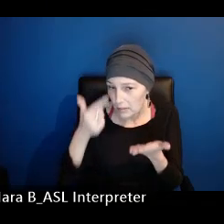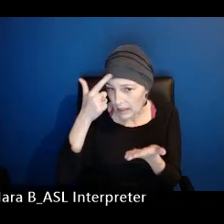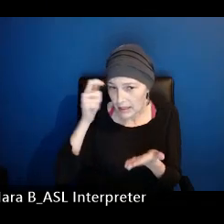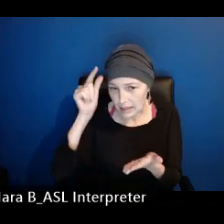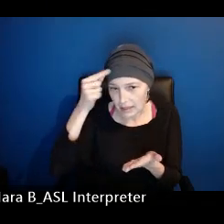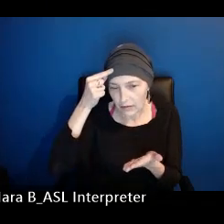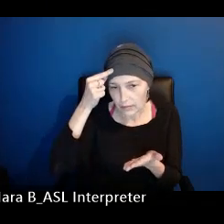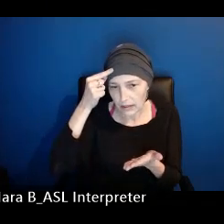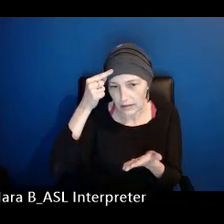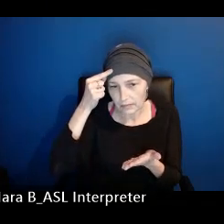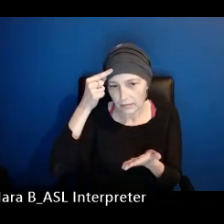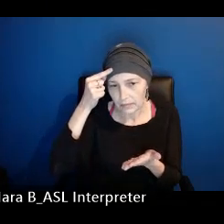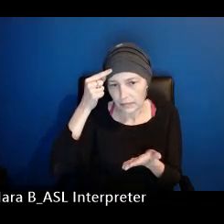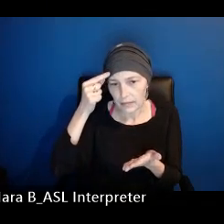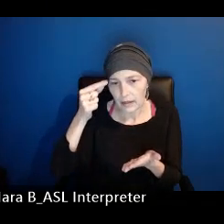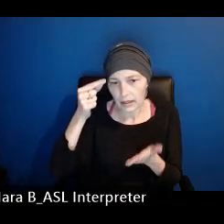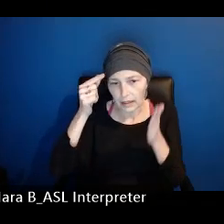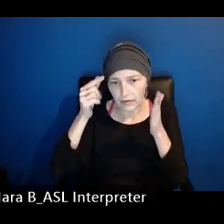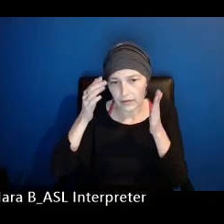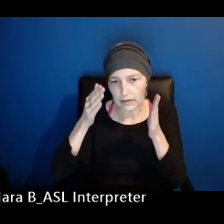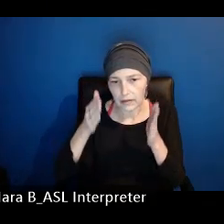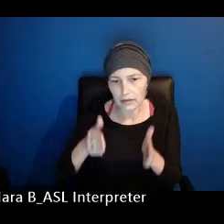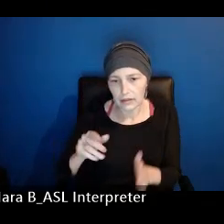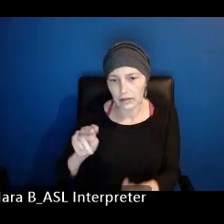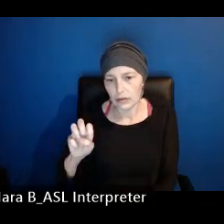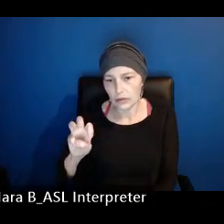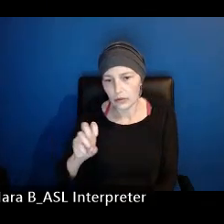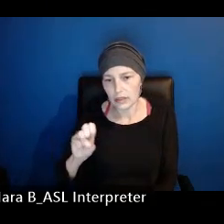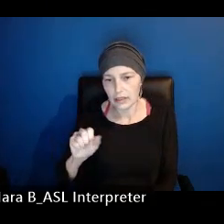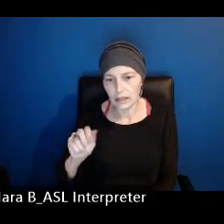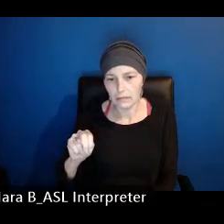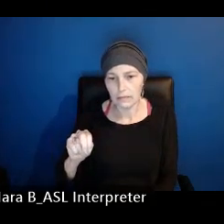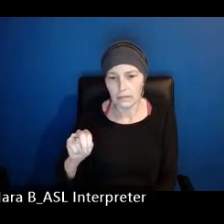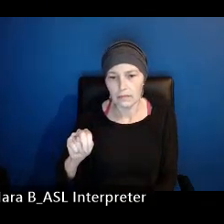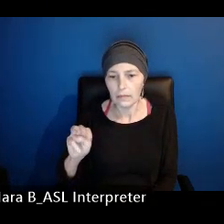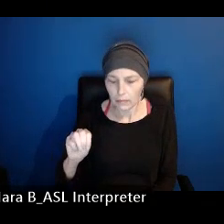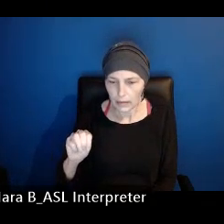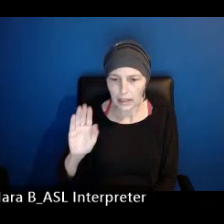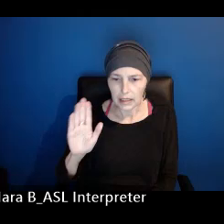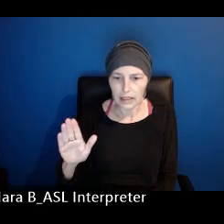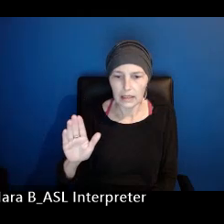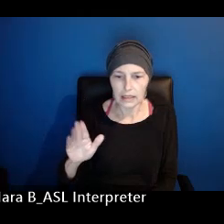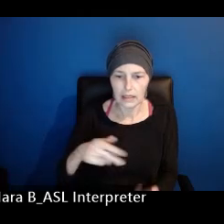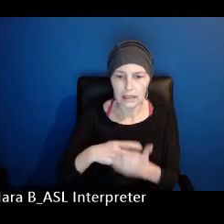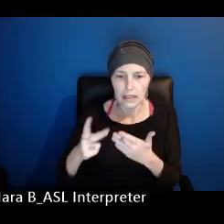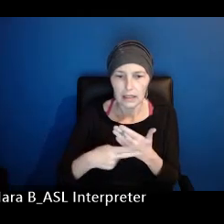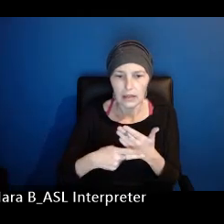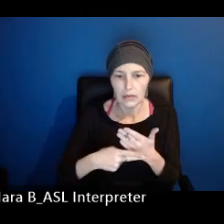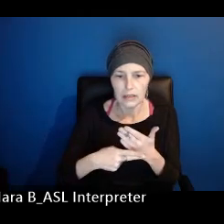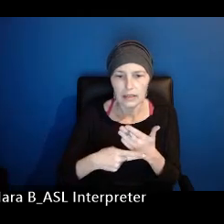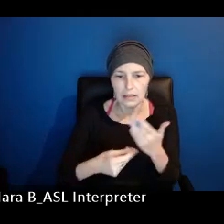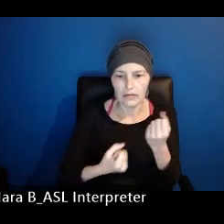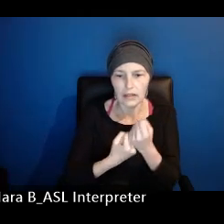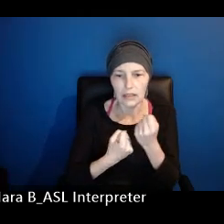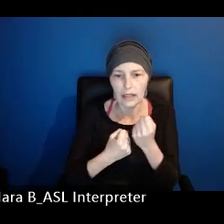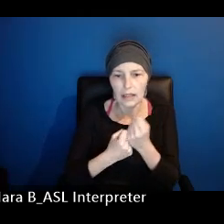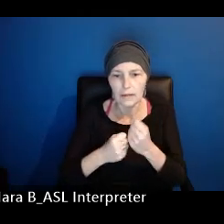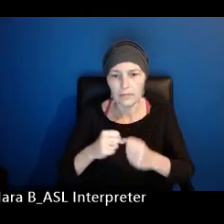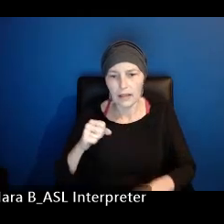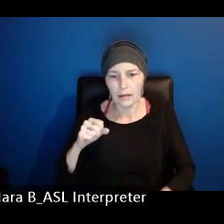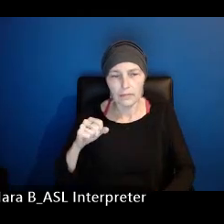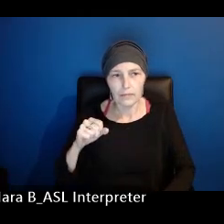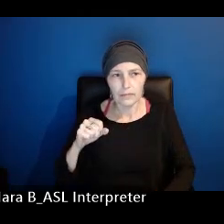campaign was funded by PG&E, his wife's nonprofit funded by PG&E? This is just a money